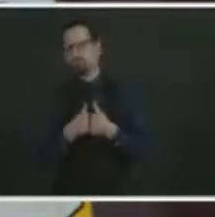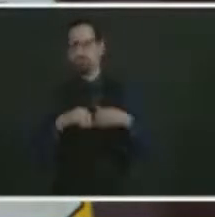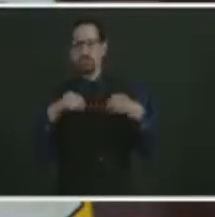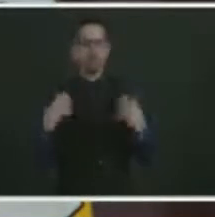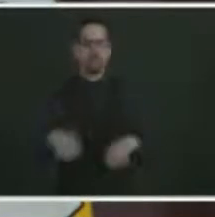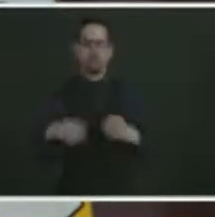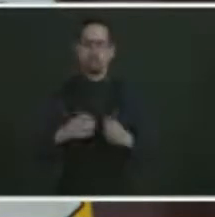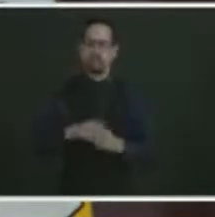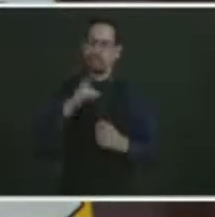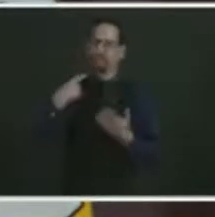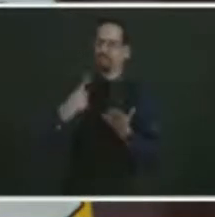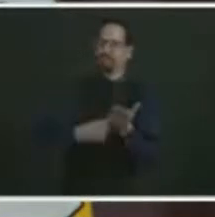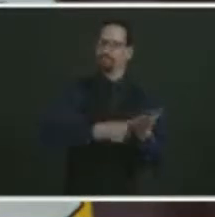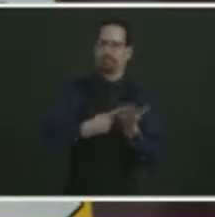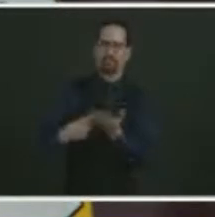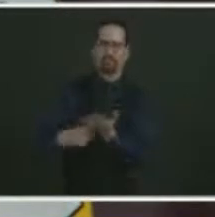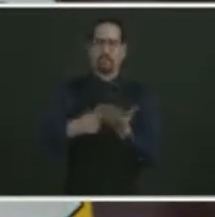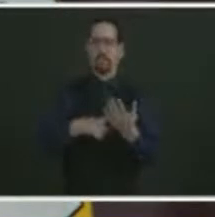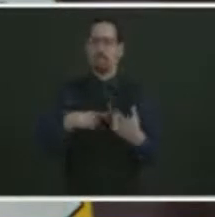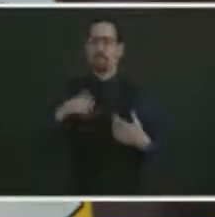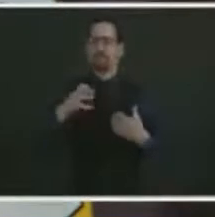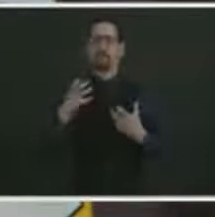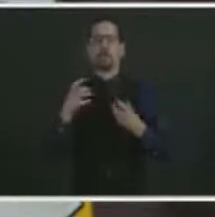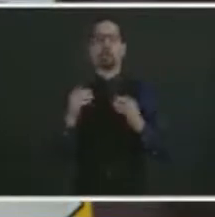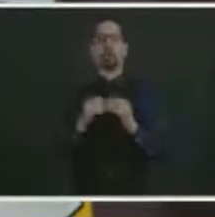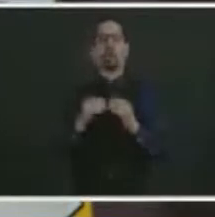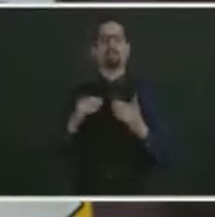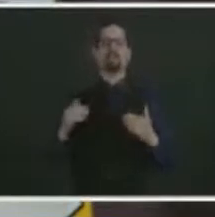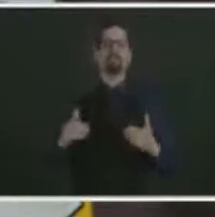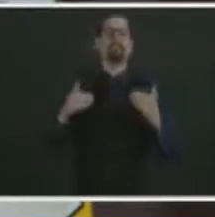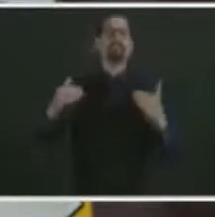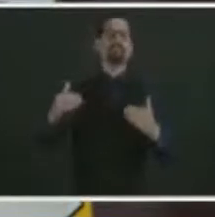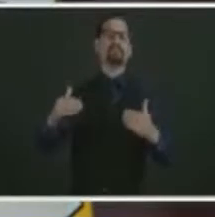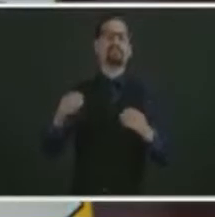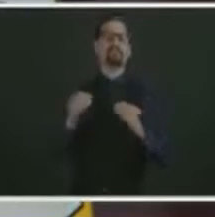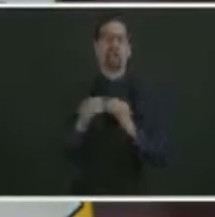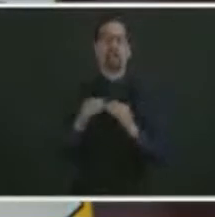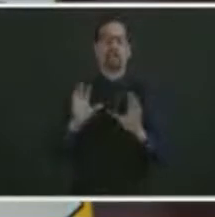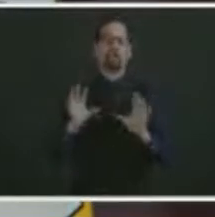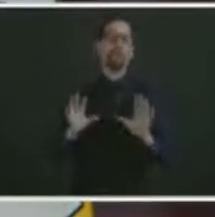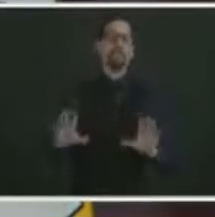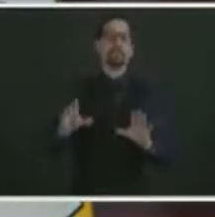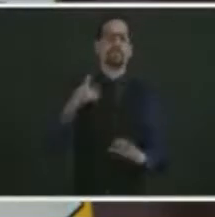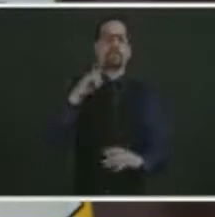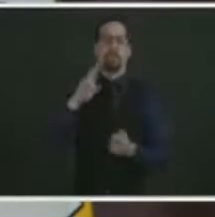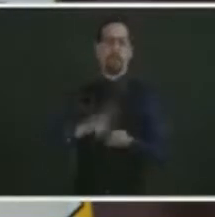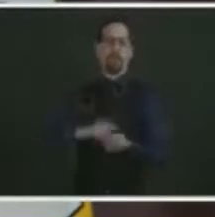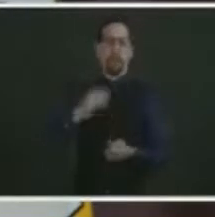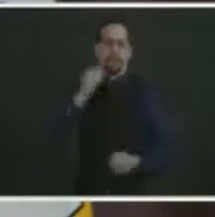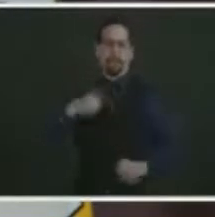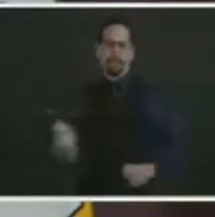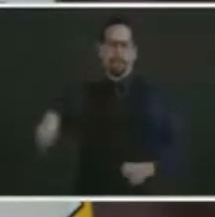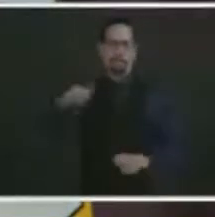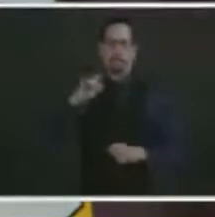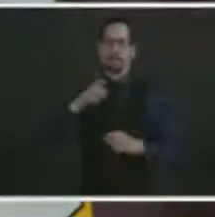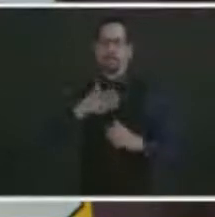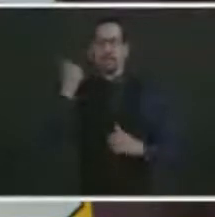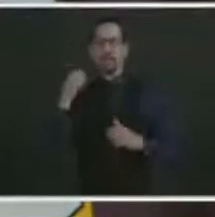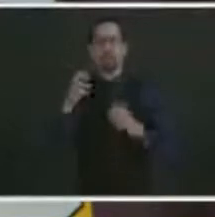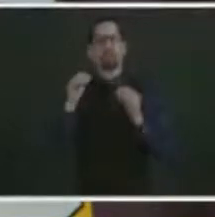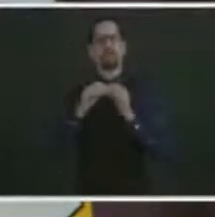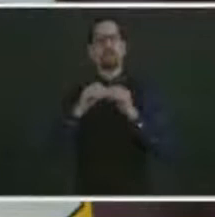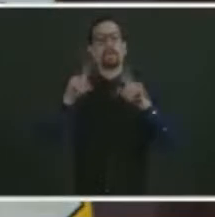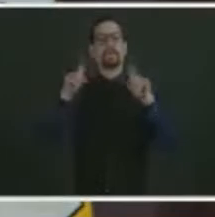call. A continued push for governors to do more around testing,